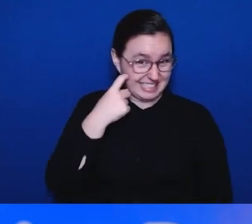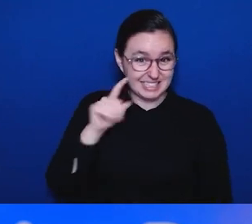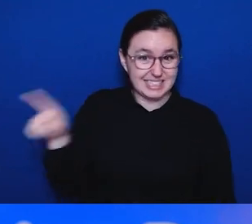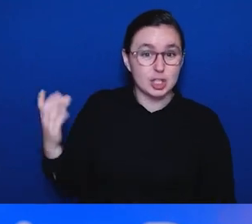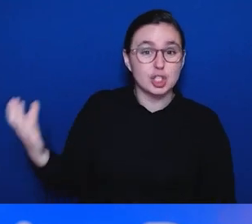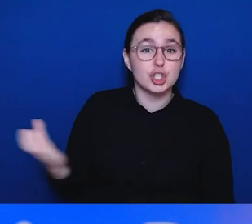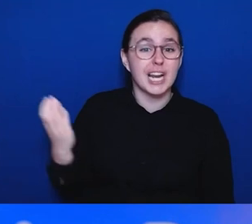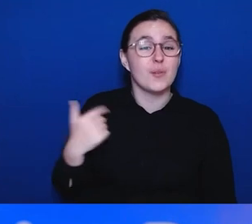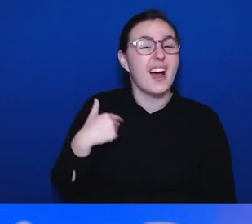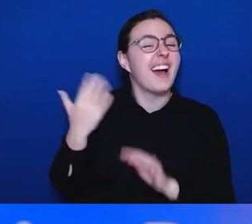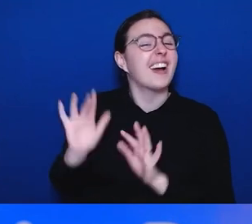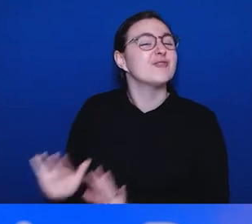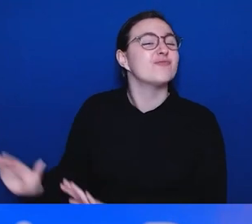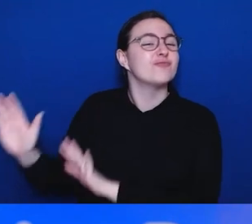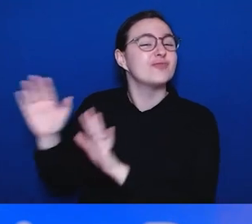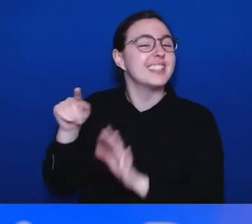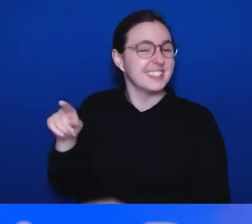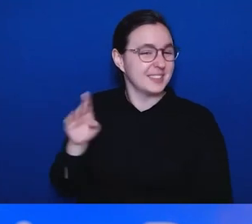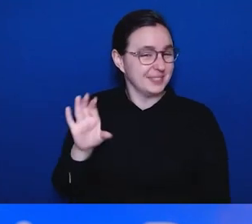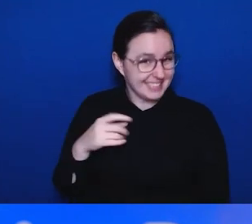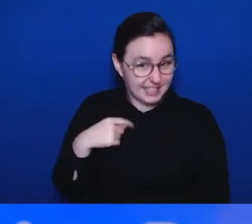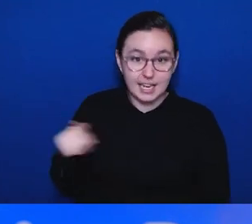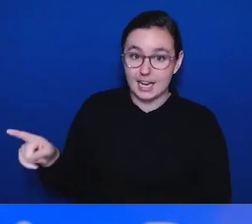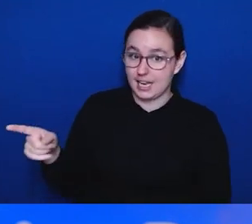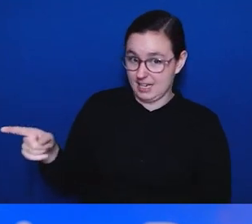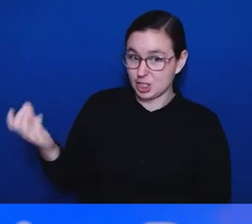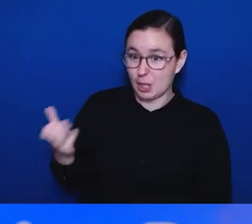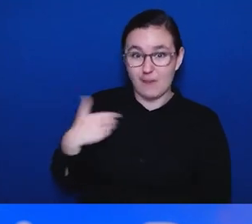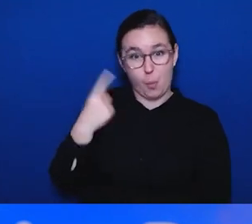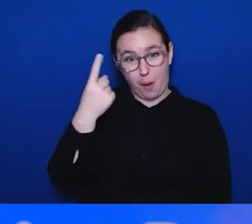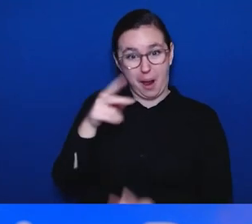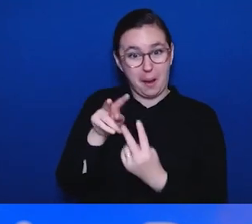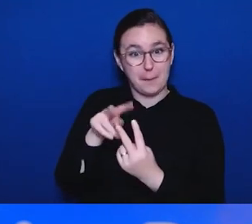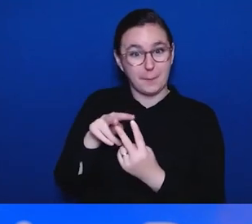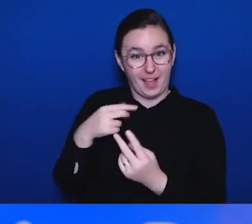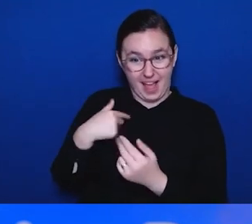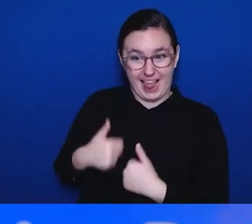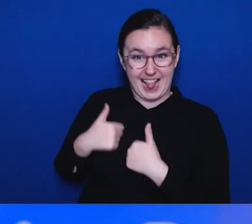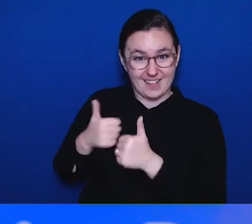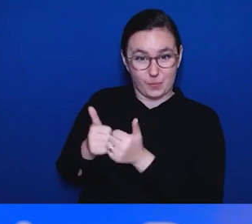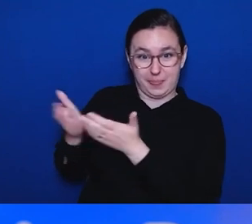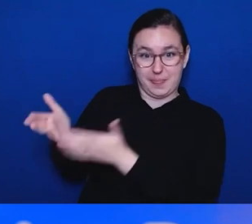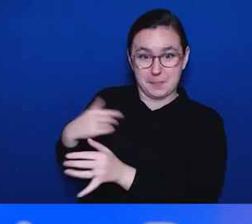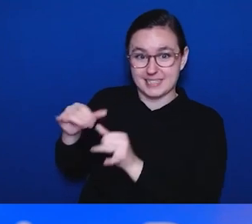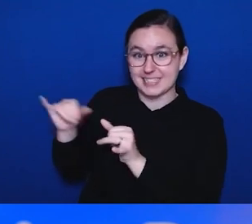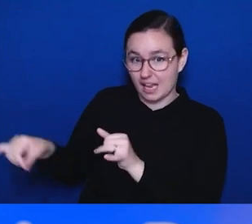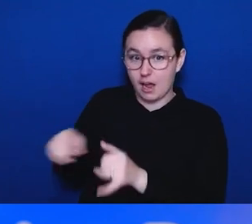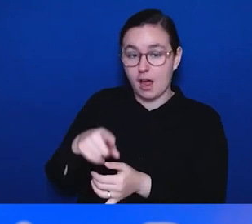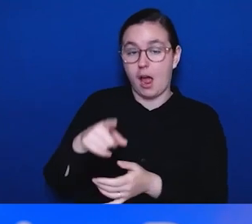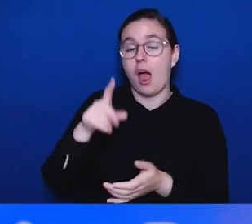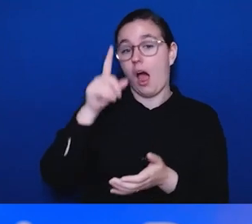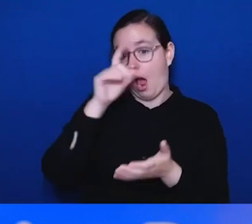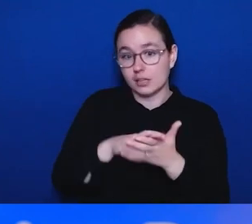medical professionals with training and experience, and I was in Chilliwack, and I was hosted, when I was touring the province, I was hosted at the home of a